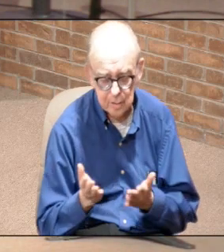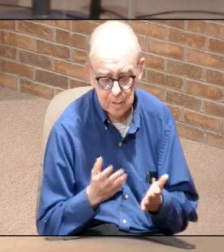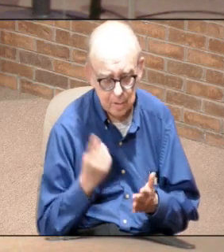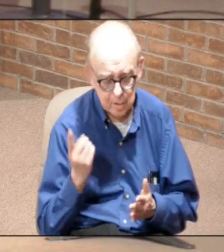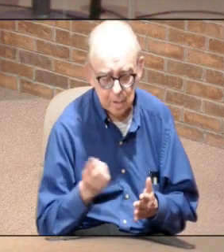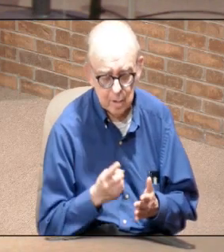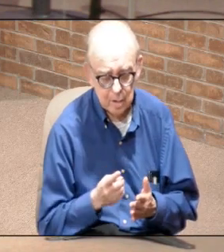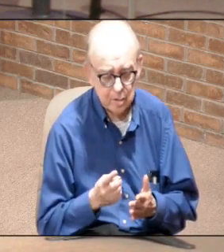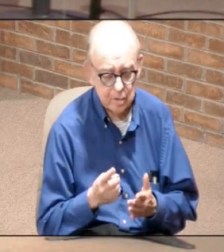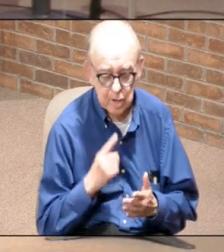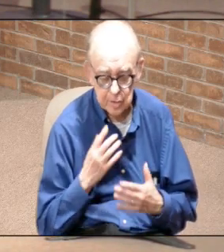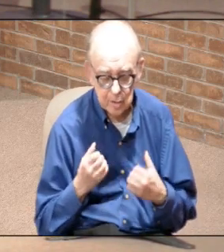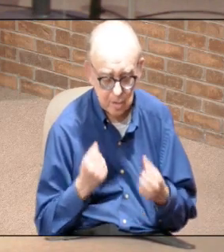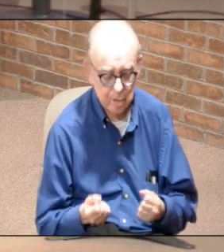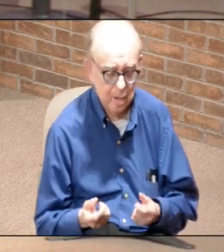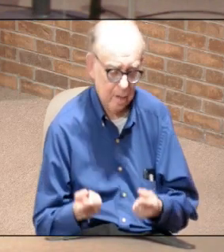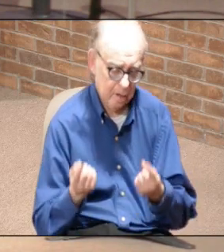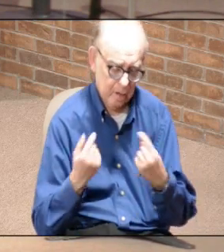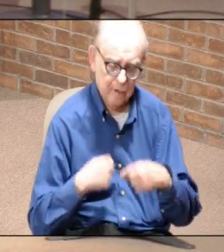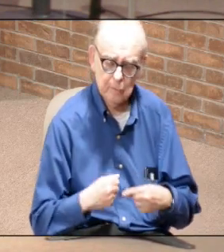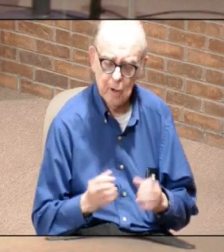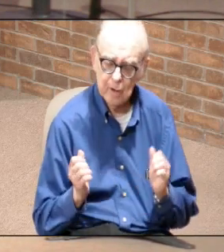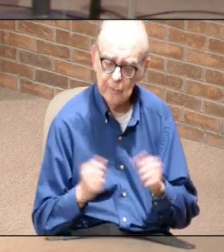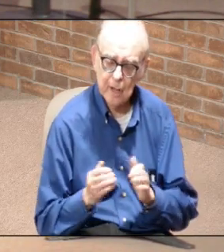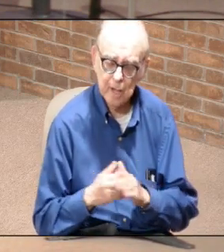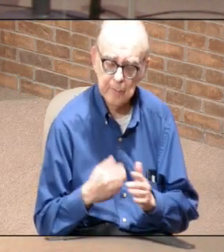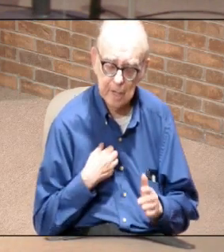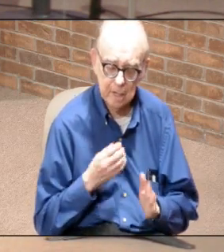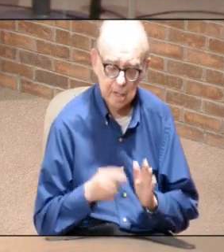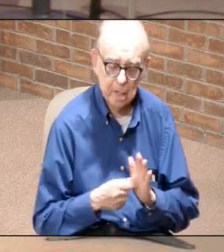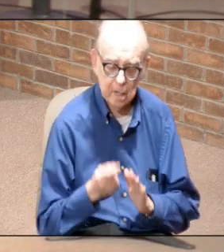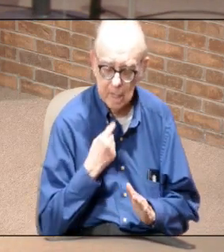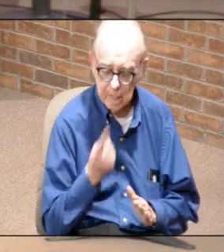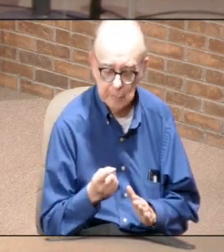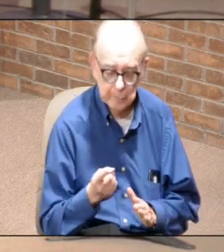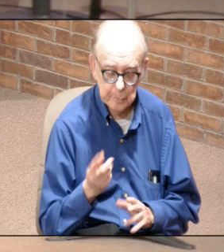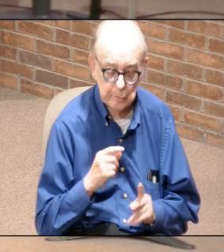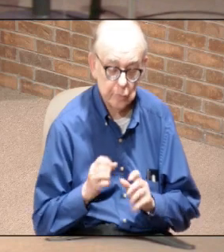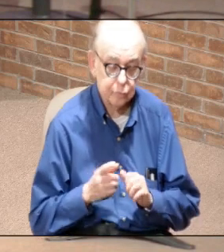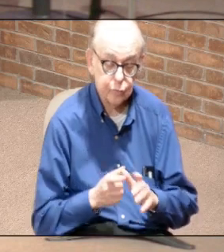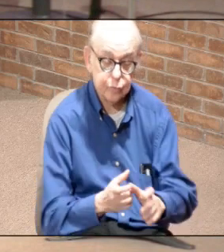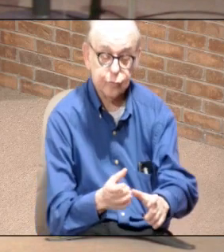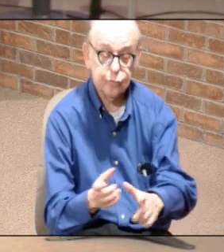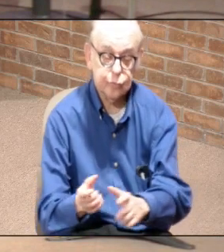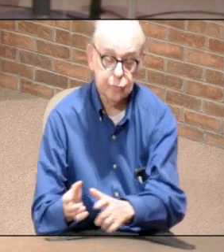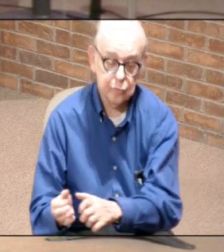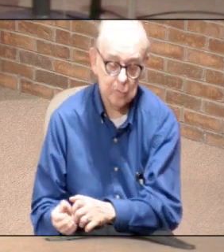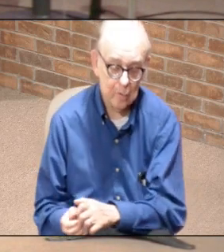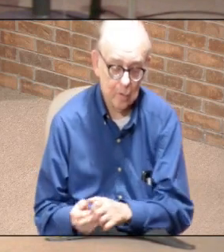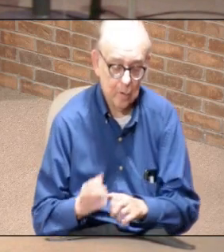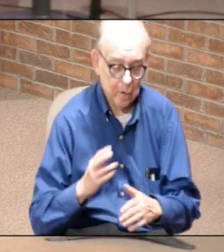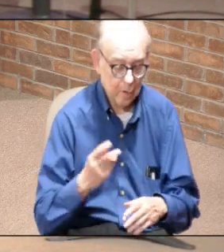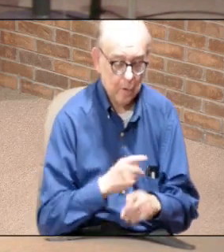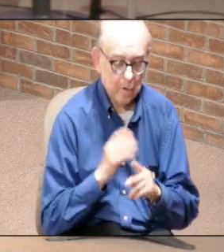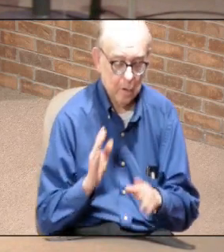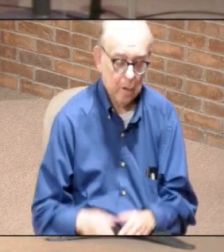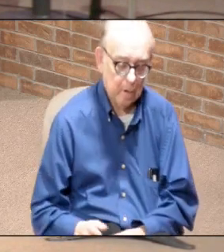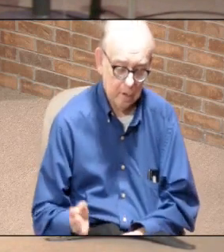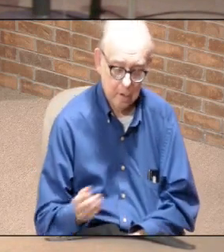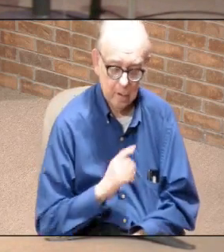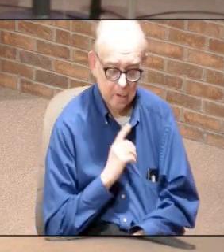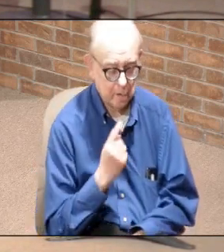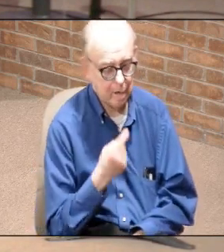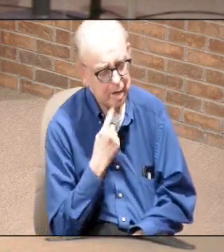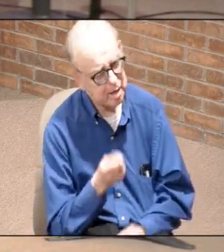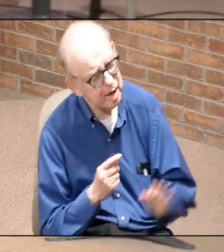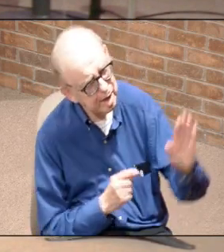think is so mighty. Come on, fight me. And everybody takes off running. And here's this little shepherd boy that comes up there